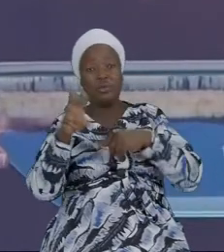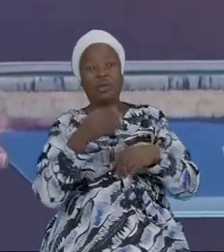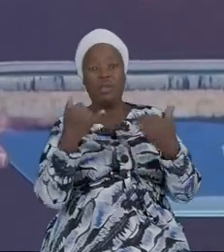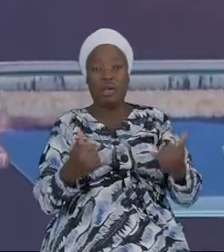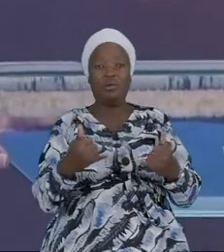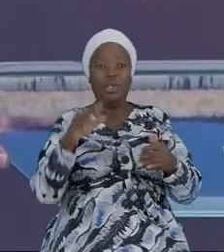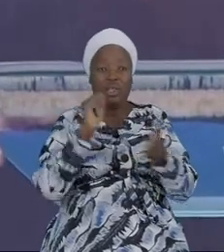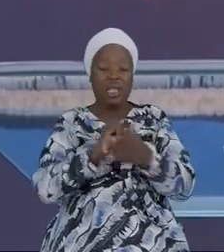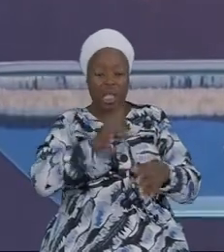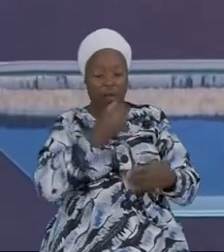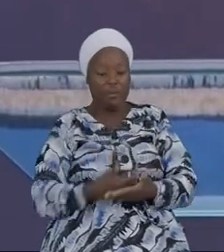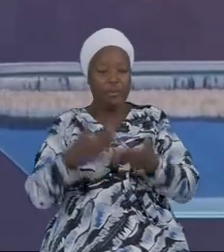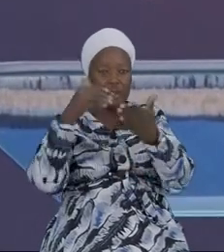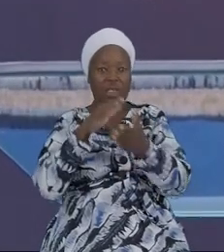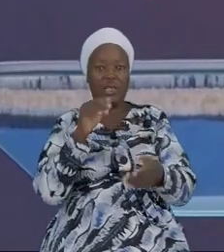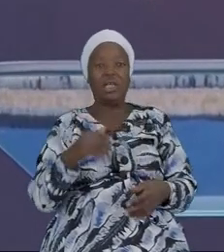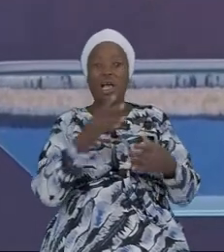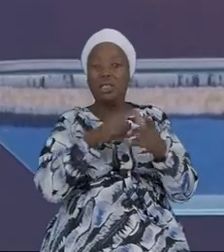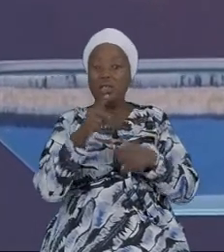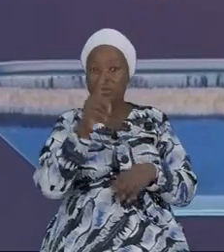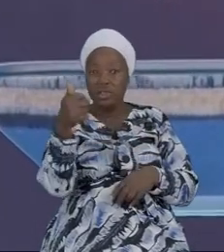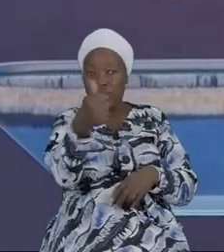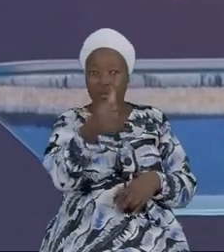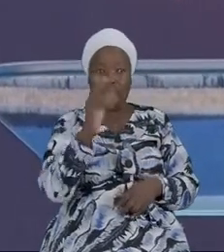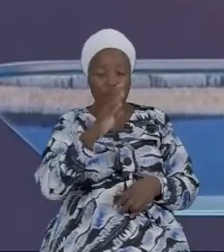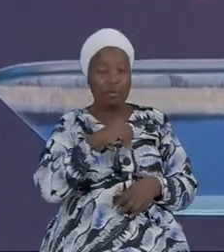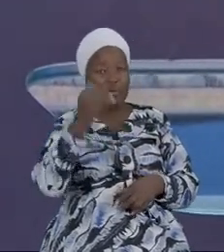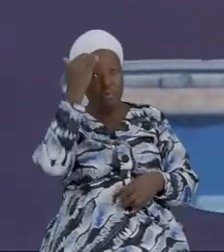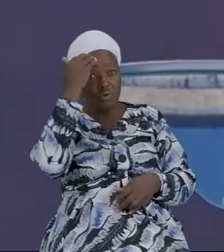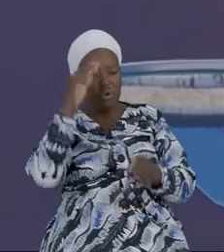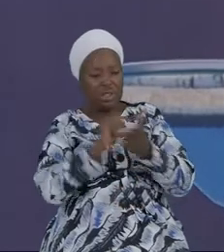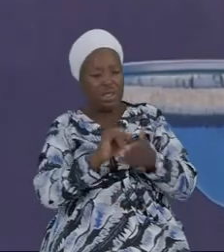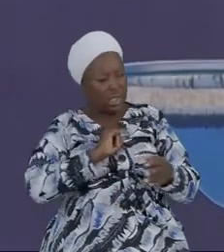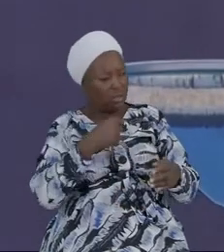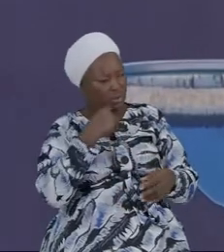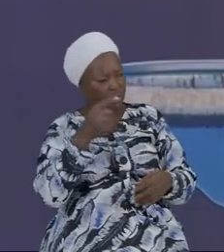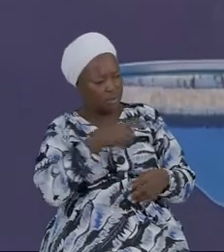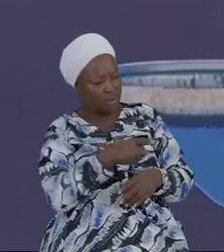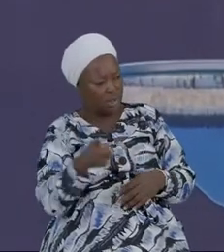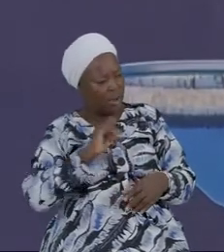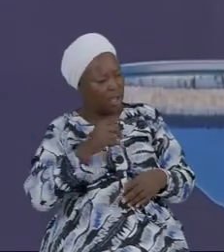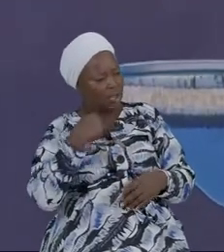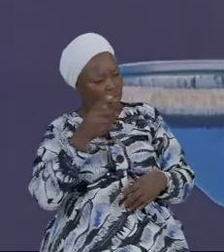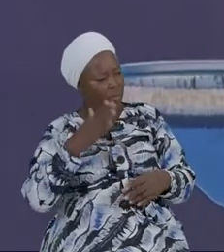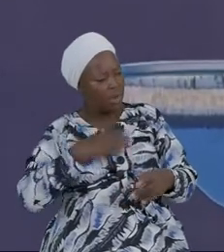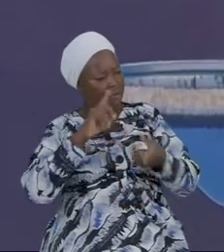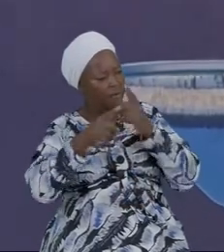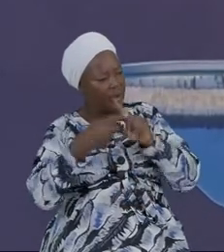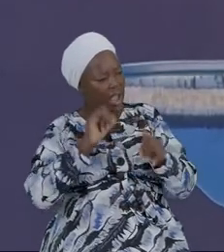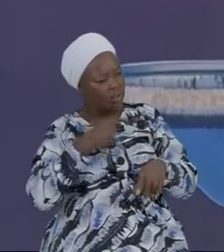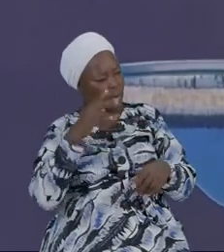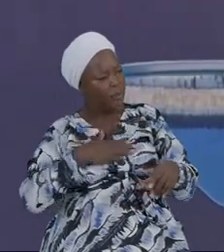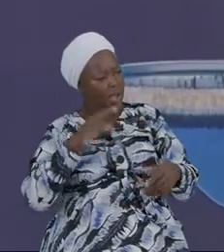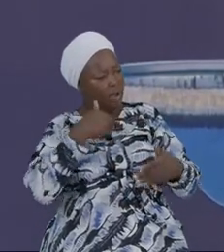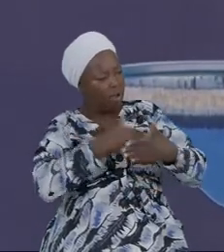already, I am born again. And then you yourself will be conscious, I told them, I told my friends, I told my